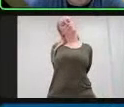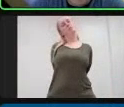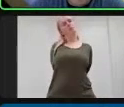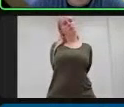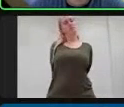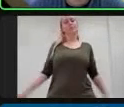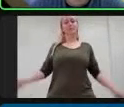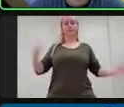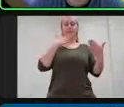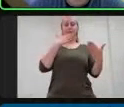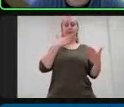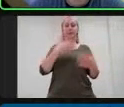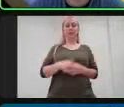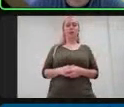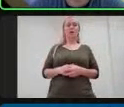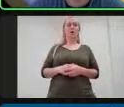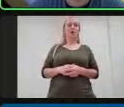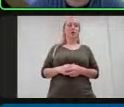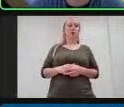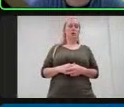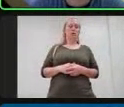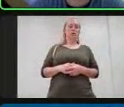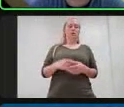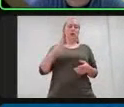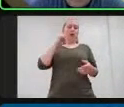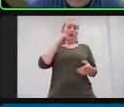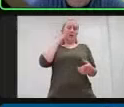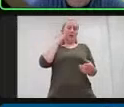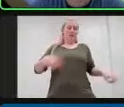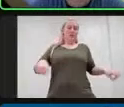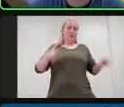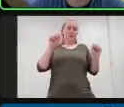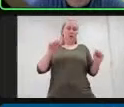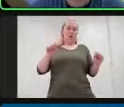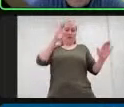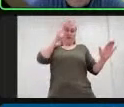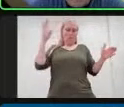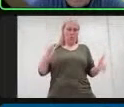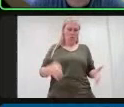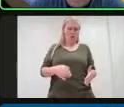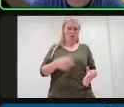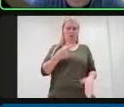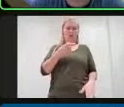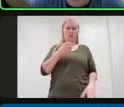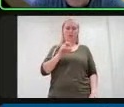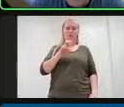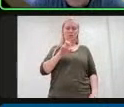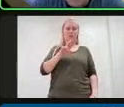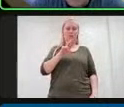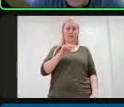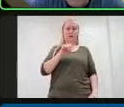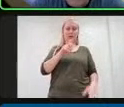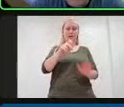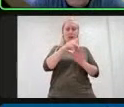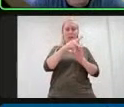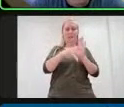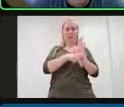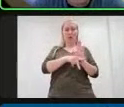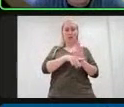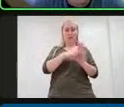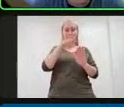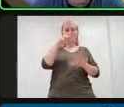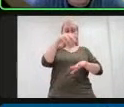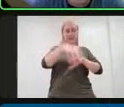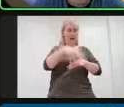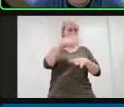Thank you. I think if you can focus on governance and policy built in there, I'm not sure how to